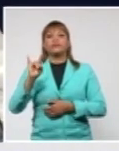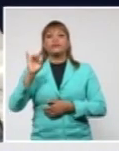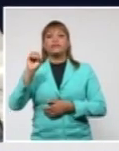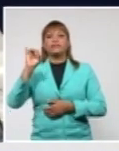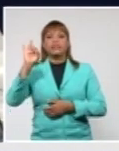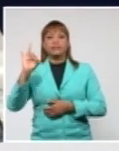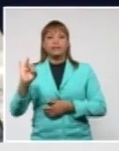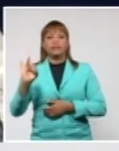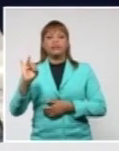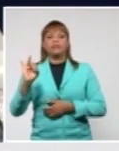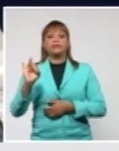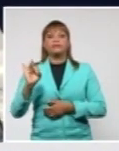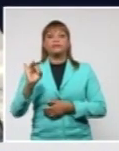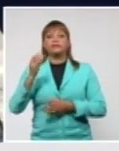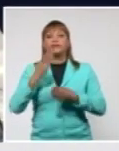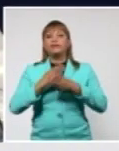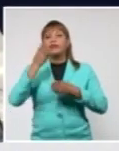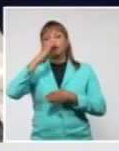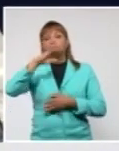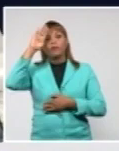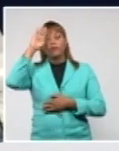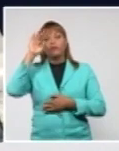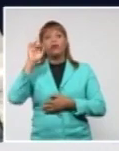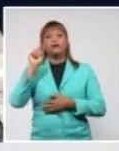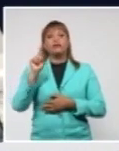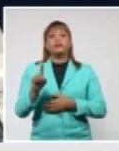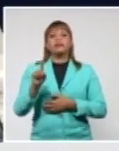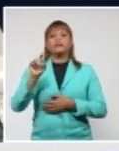so forth from all of the country's territories.